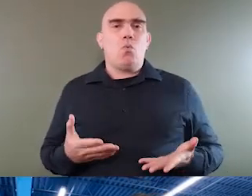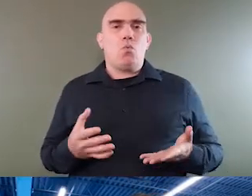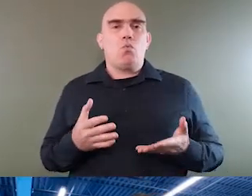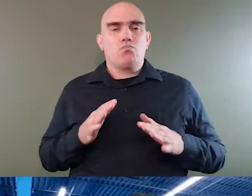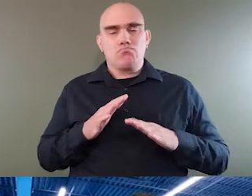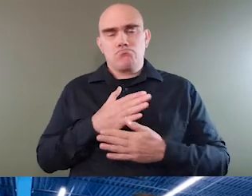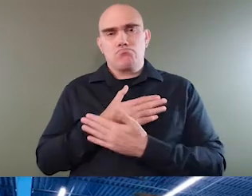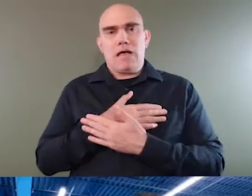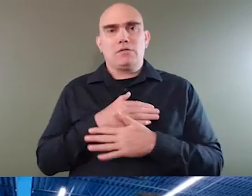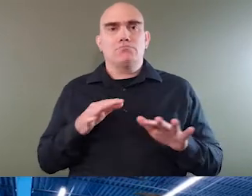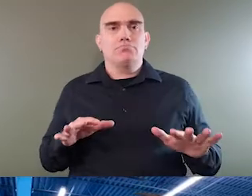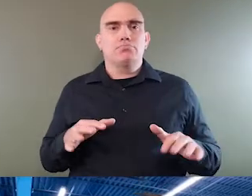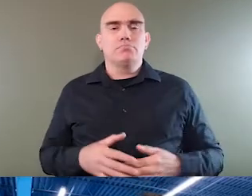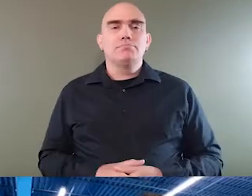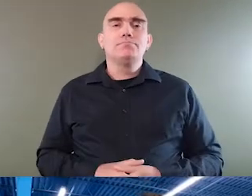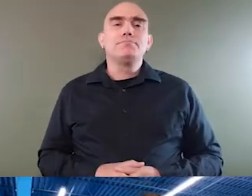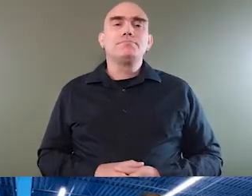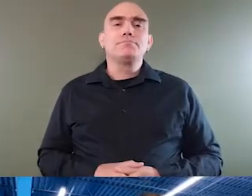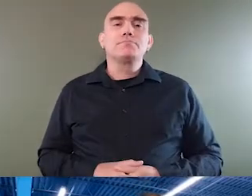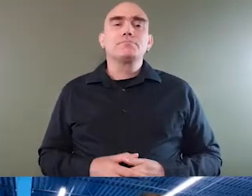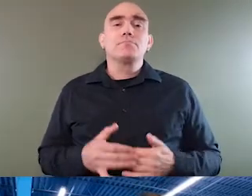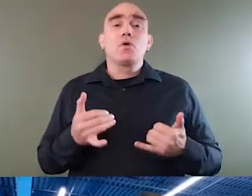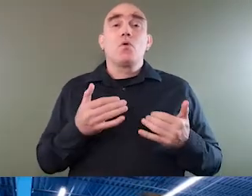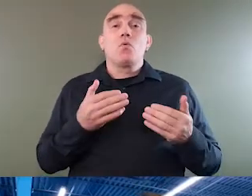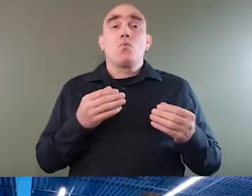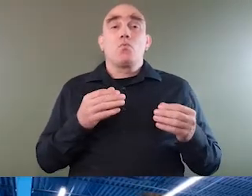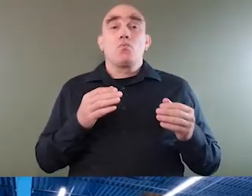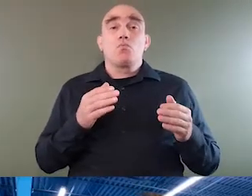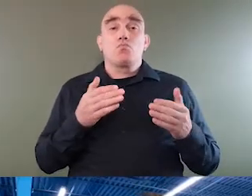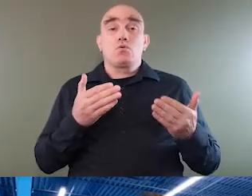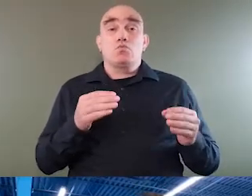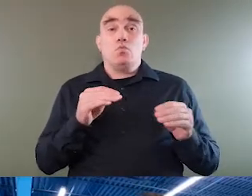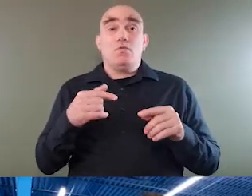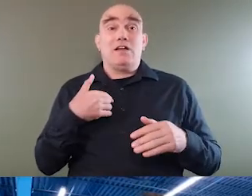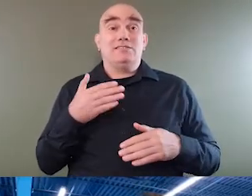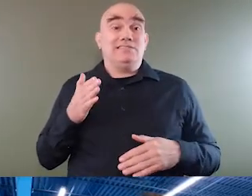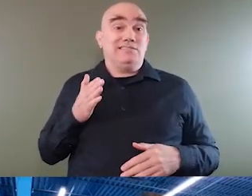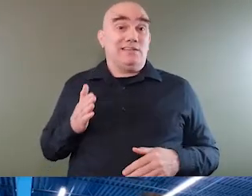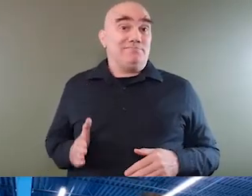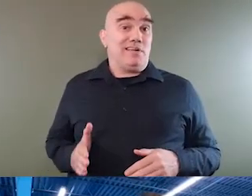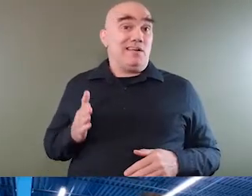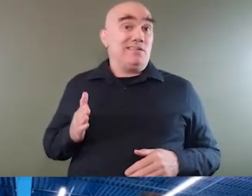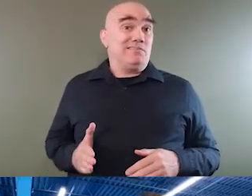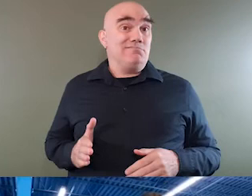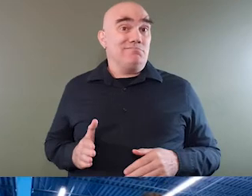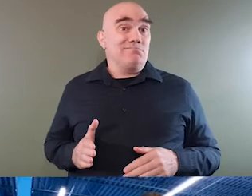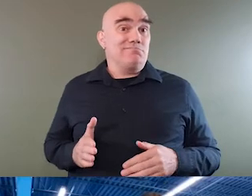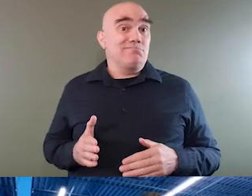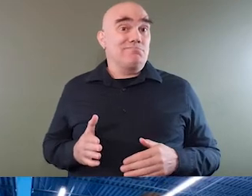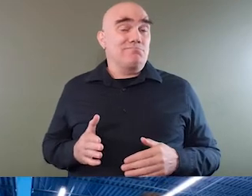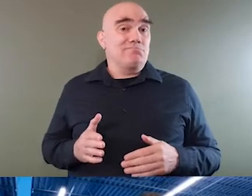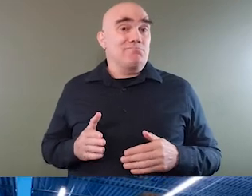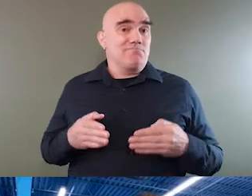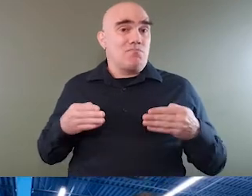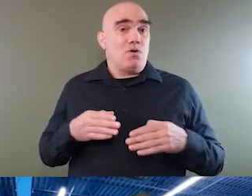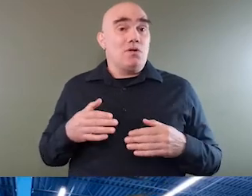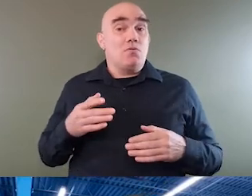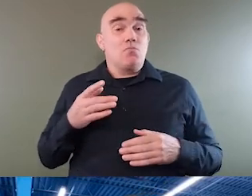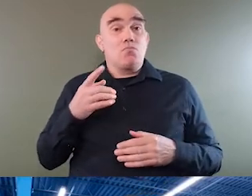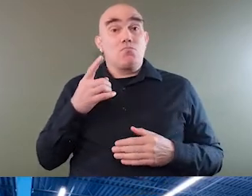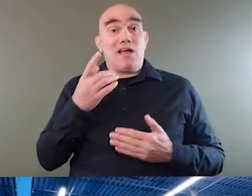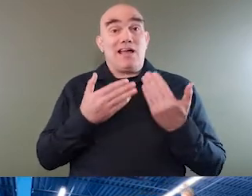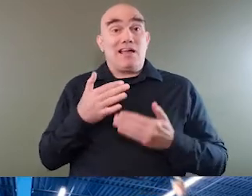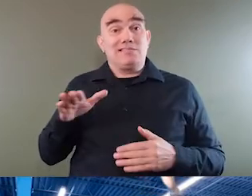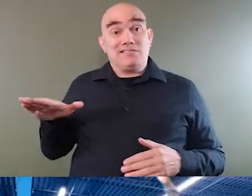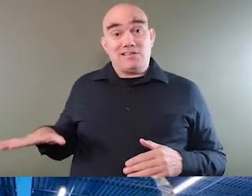go. Let's move into our side body now, just to warm up. Place one hand to your side. Take a nice big reach